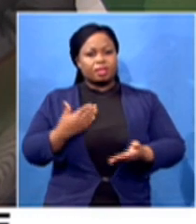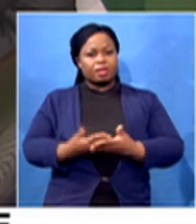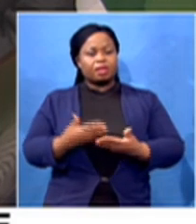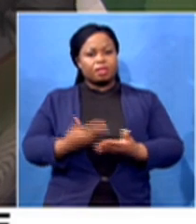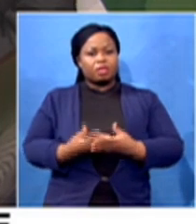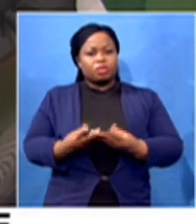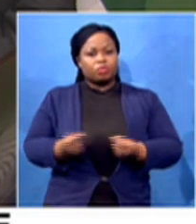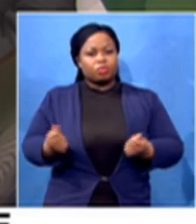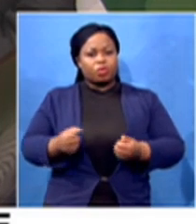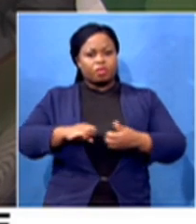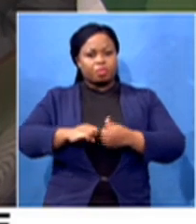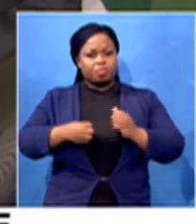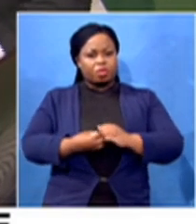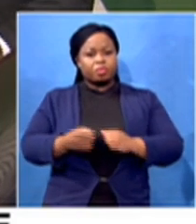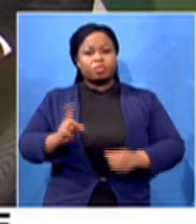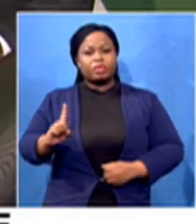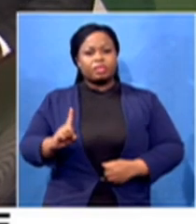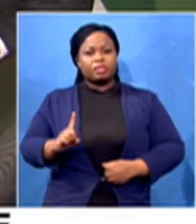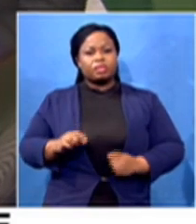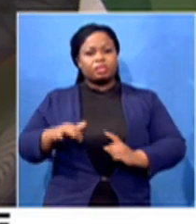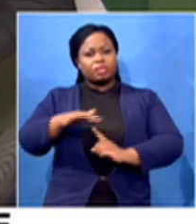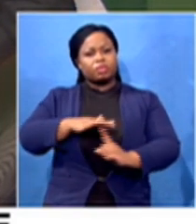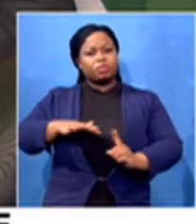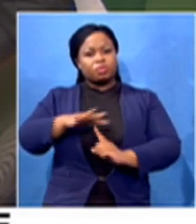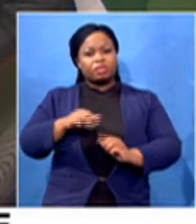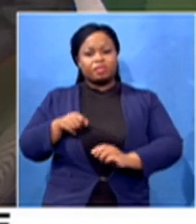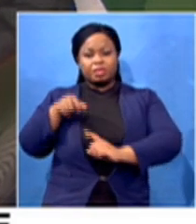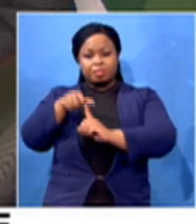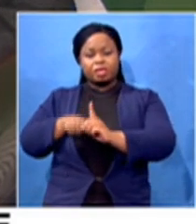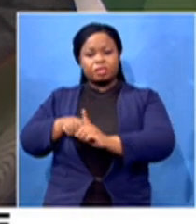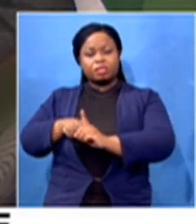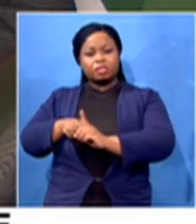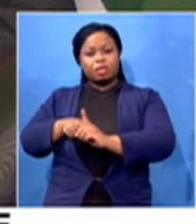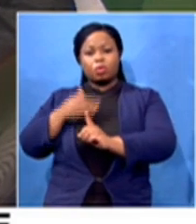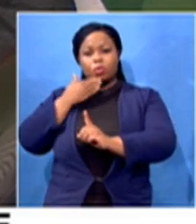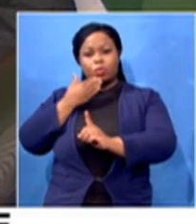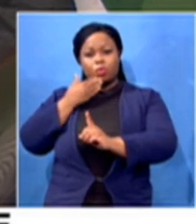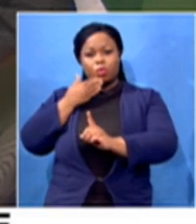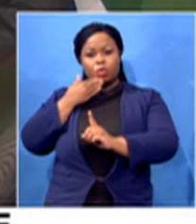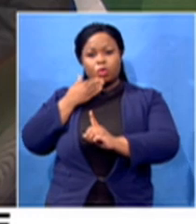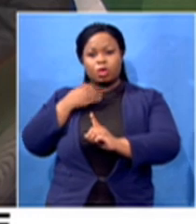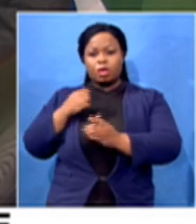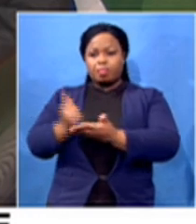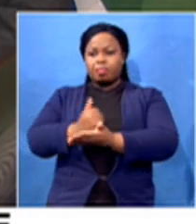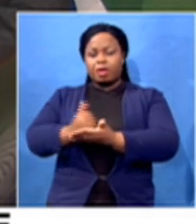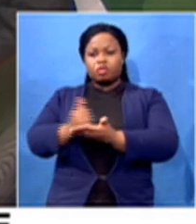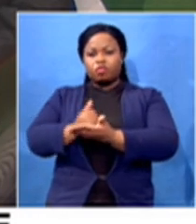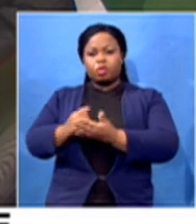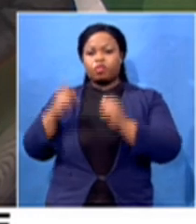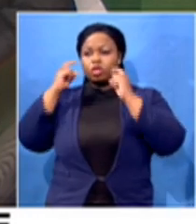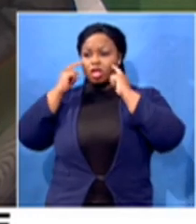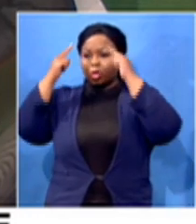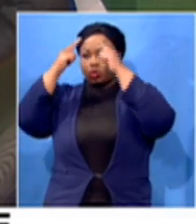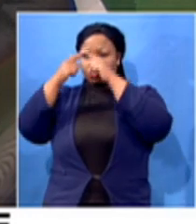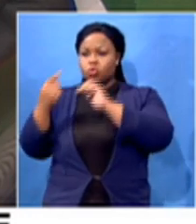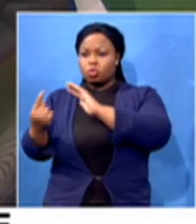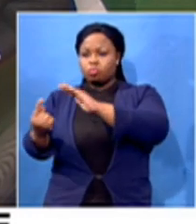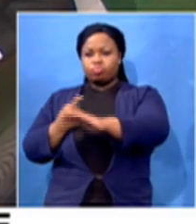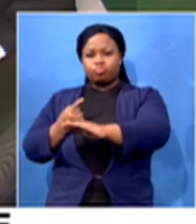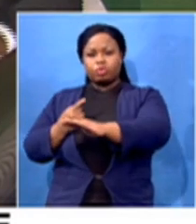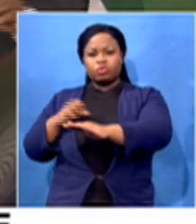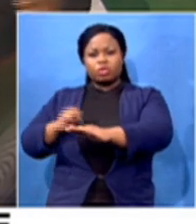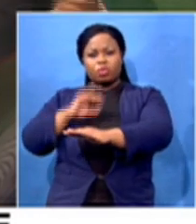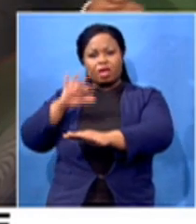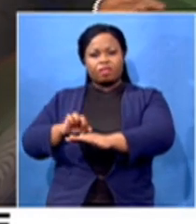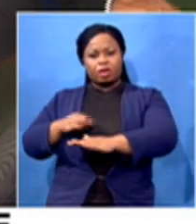the problem, is a situation where a person holding a Lesotho passport can walk into South Africa and get a